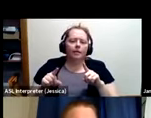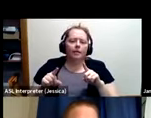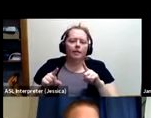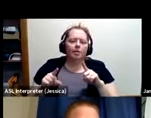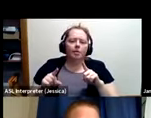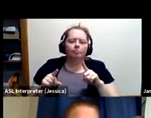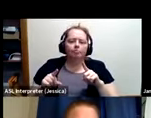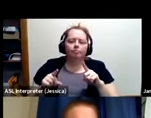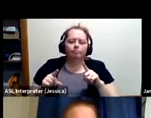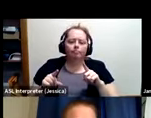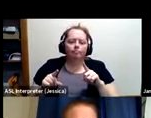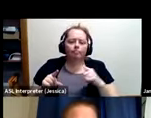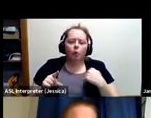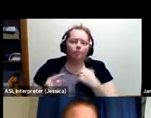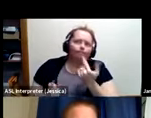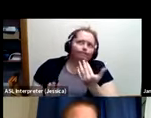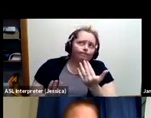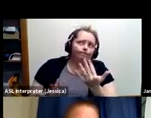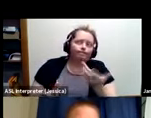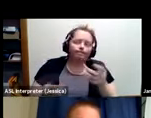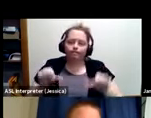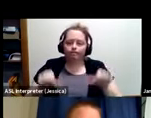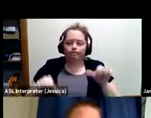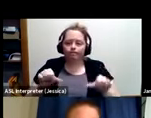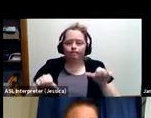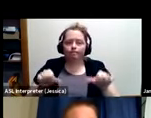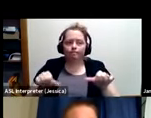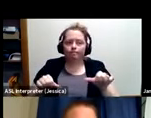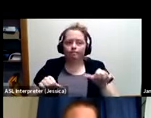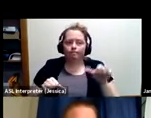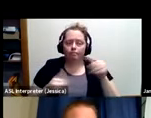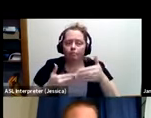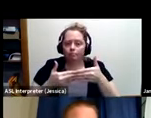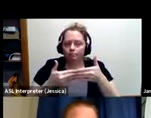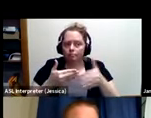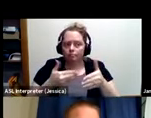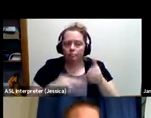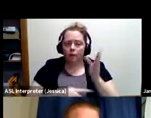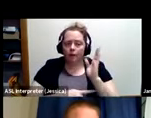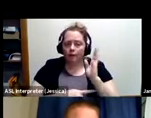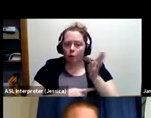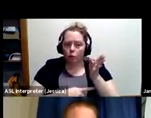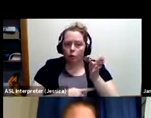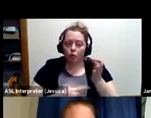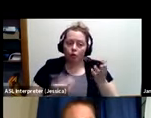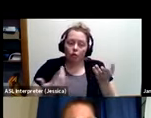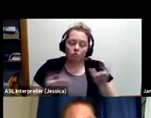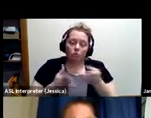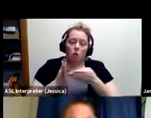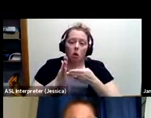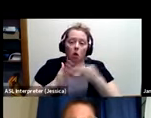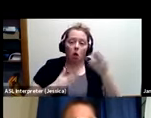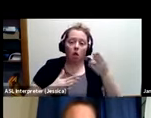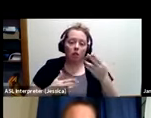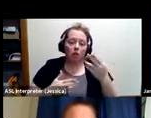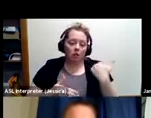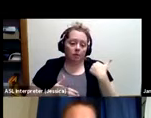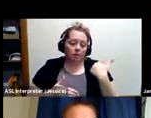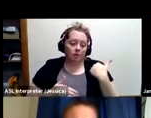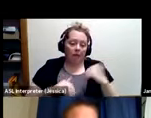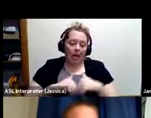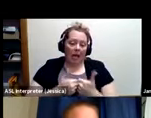things are going to go back to, how they used to be. And frankly, it's okay if they don't. And a lot of things shouldn't go back to the way that they used to be. But as an